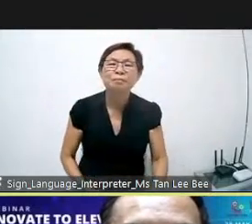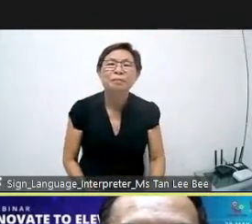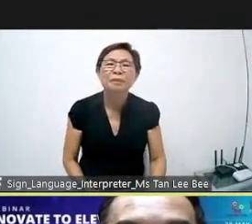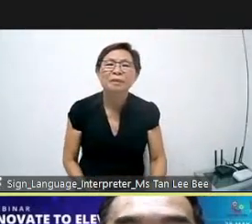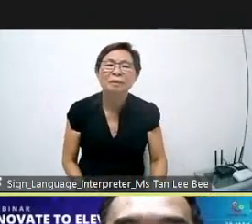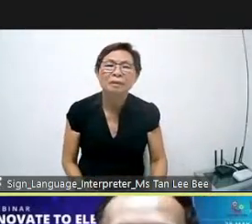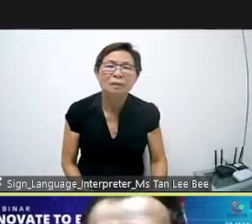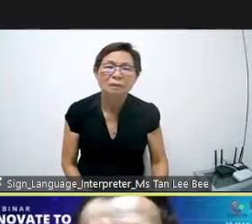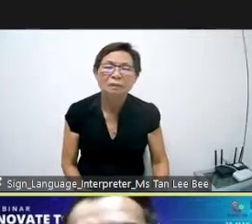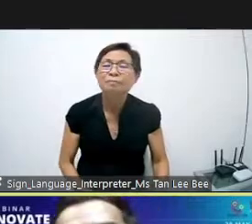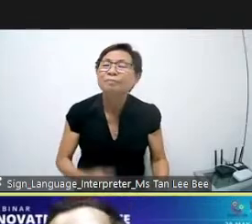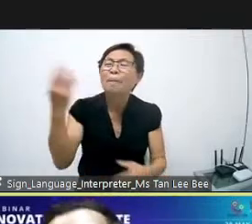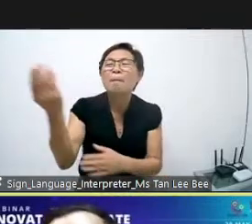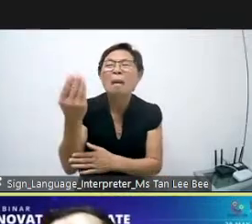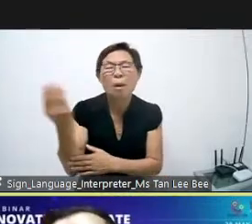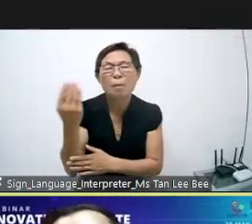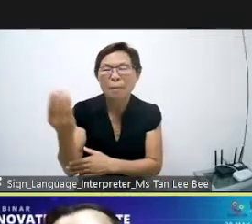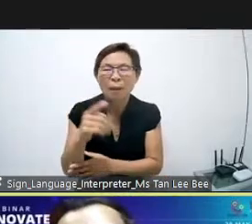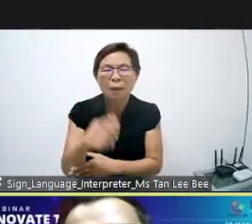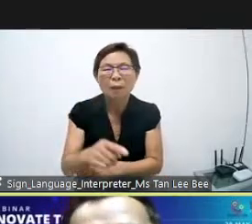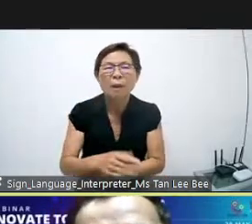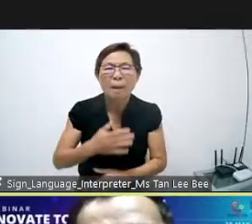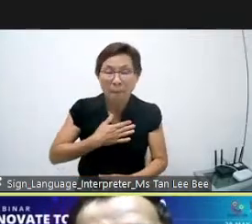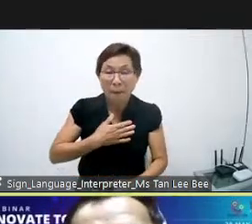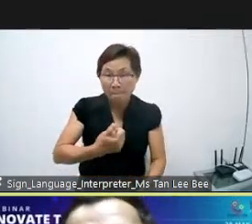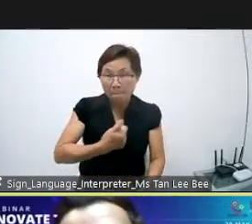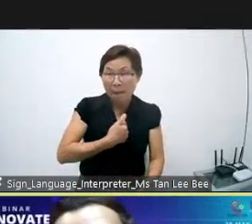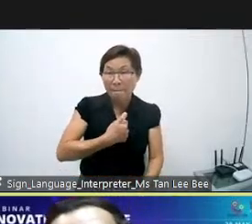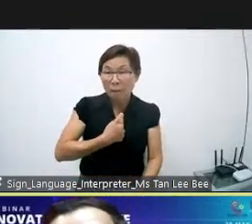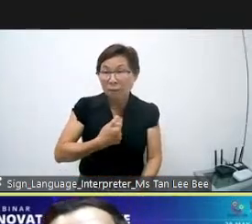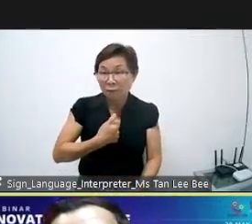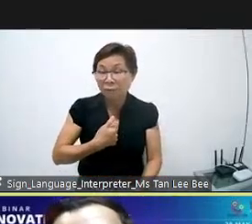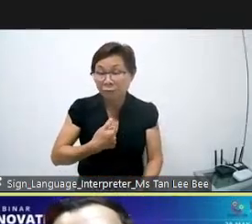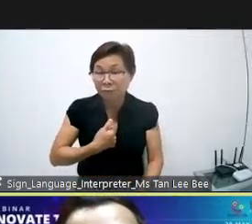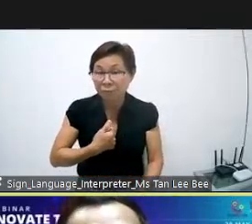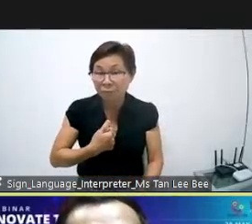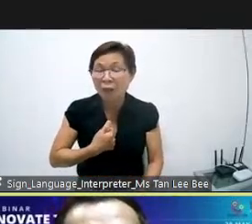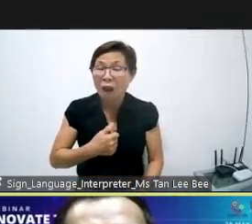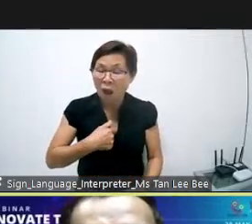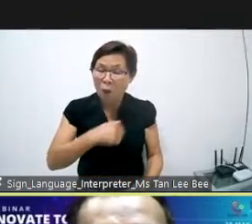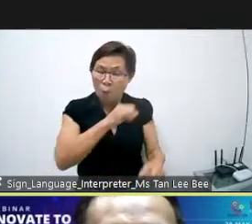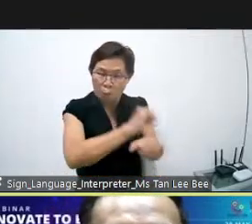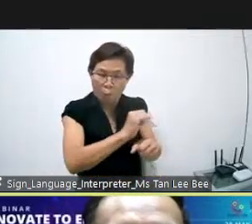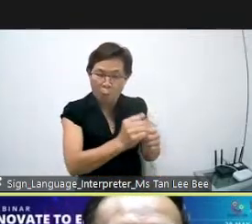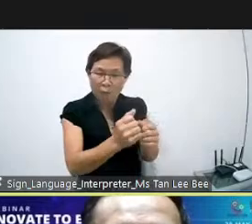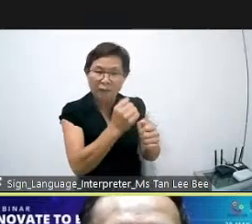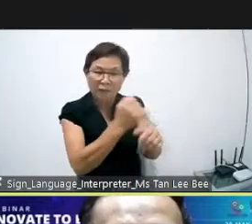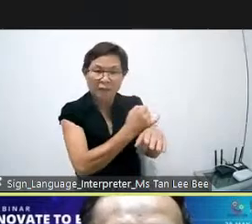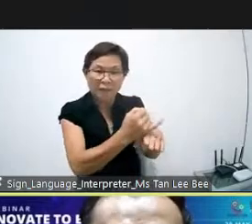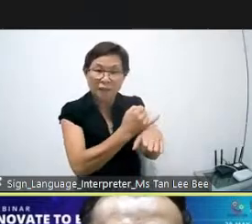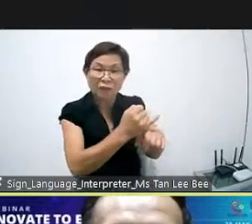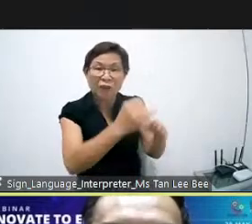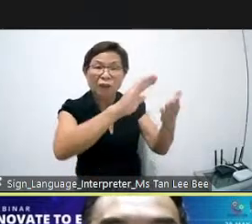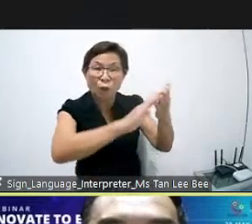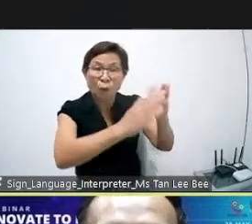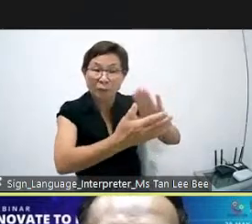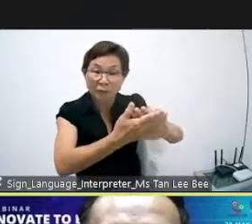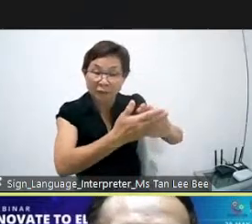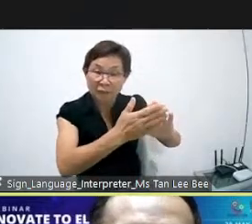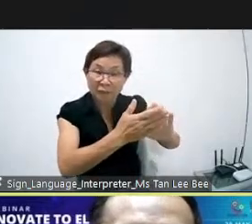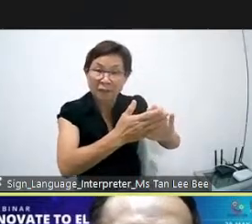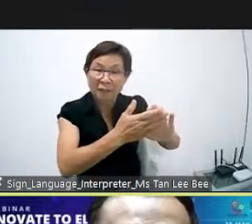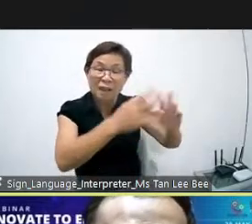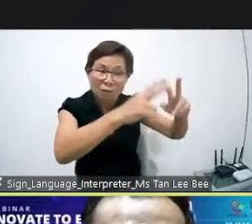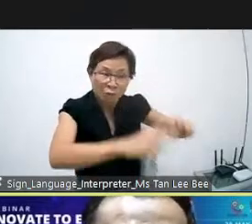actually in general. Of course, me myself, I'm with the industry and community relations centers. But in general,